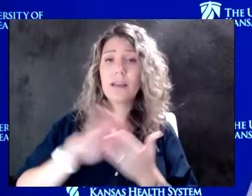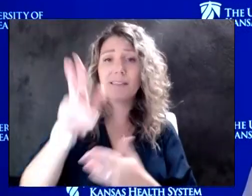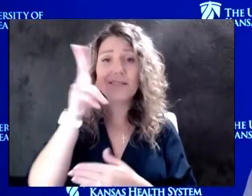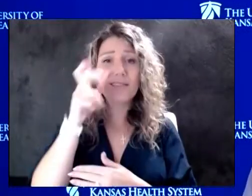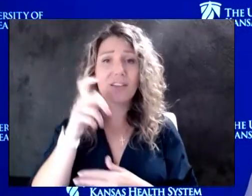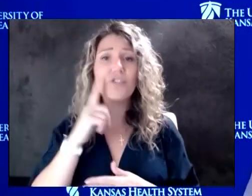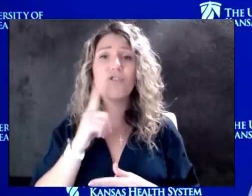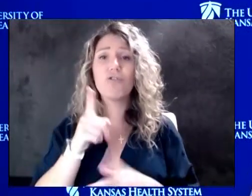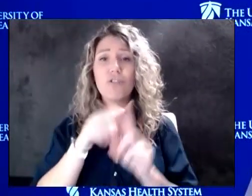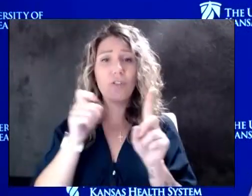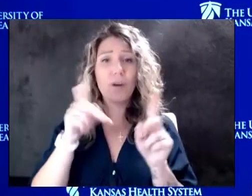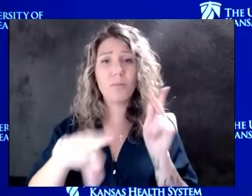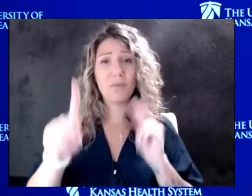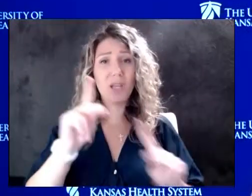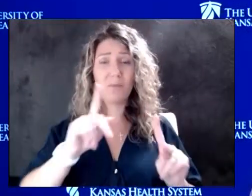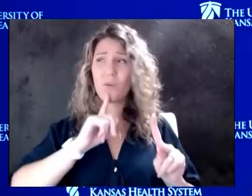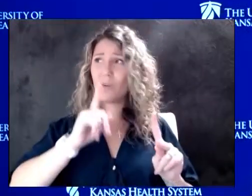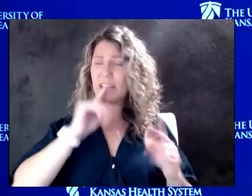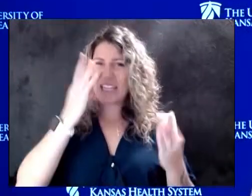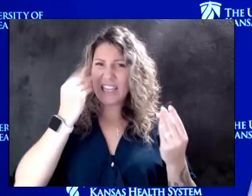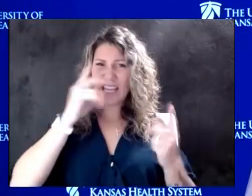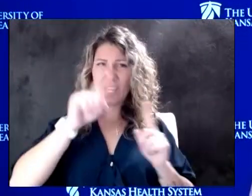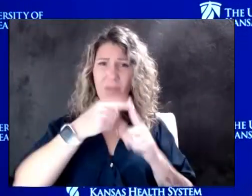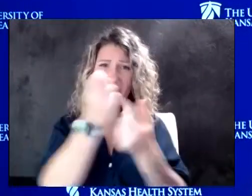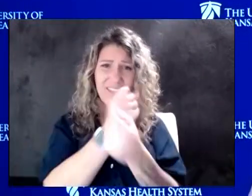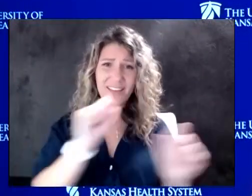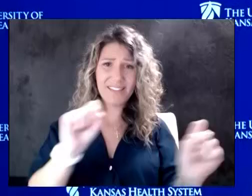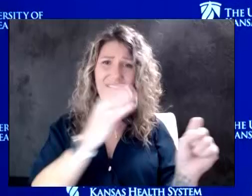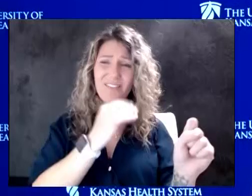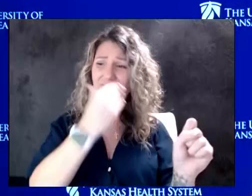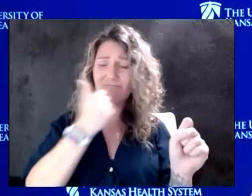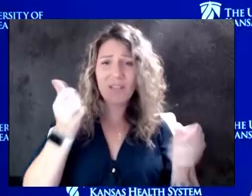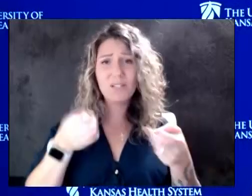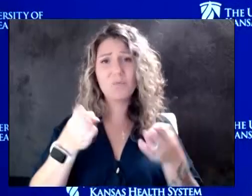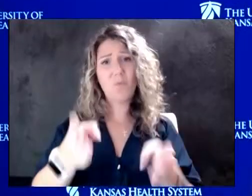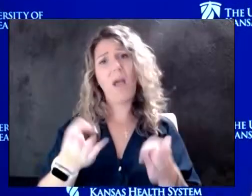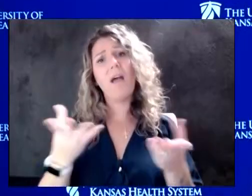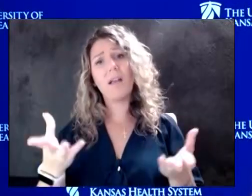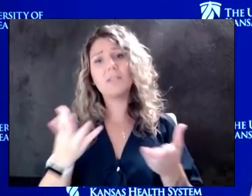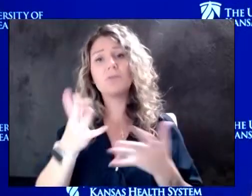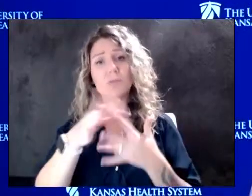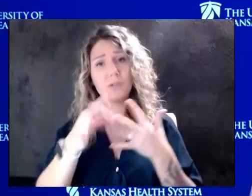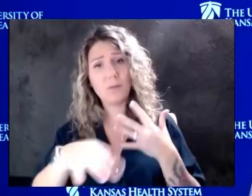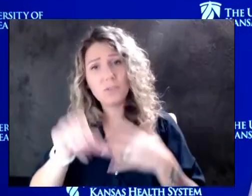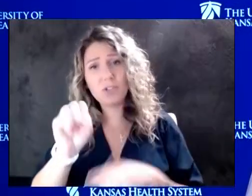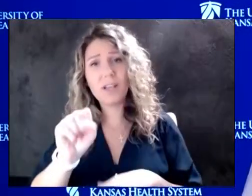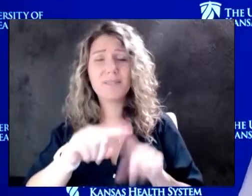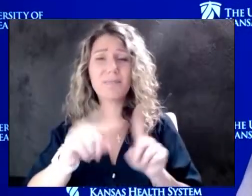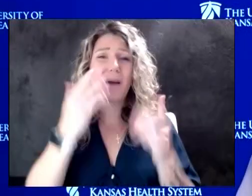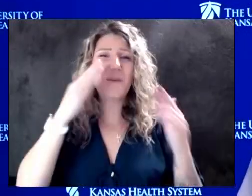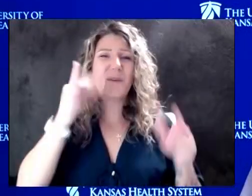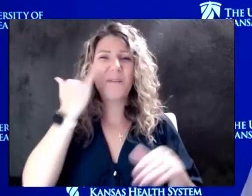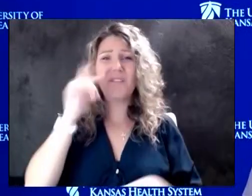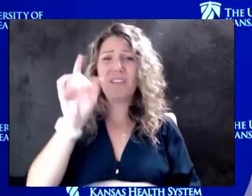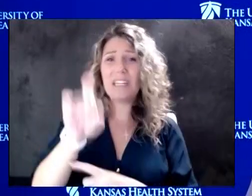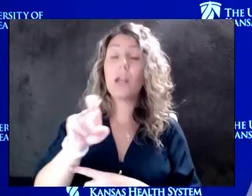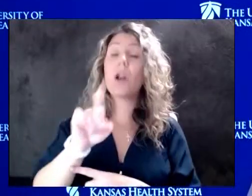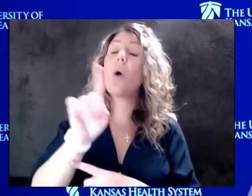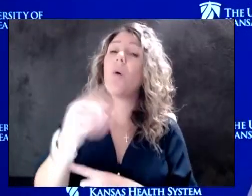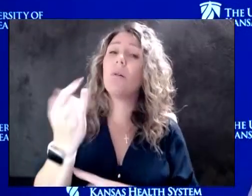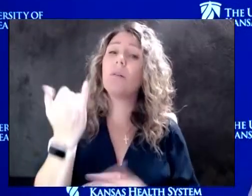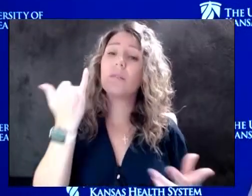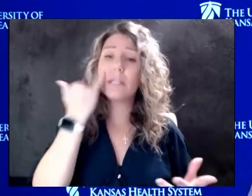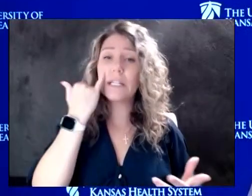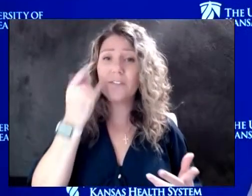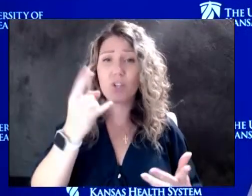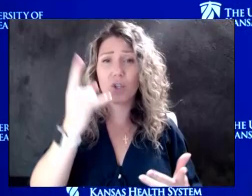people who are really thinking about the safest way and the best way to do things. So it is an option. I don't know that it's needed unless, again, of any